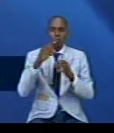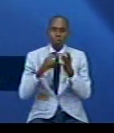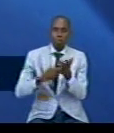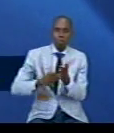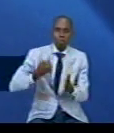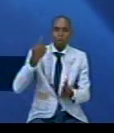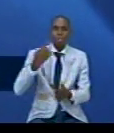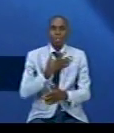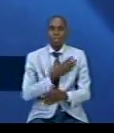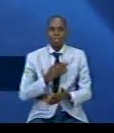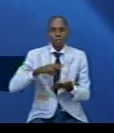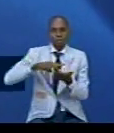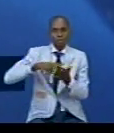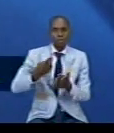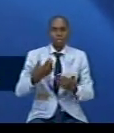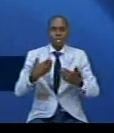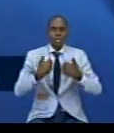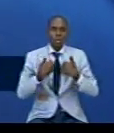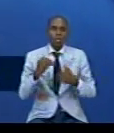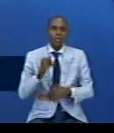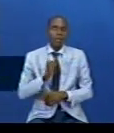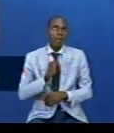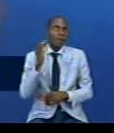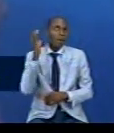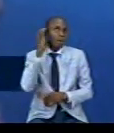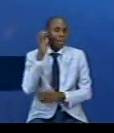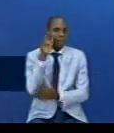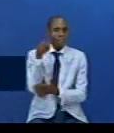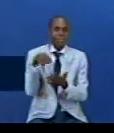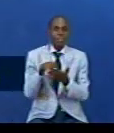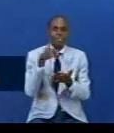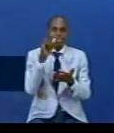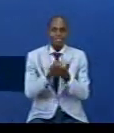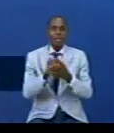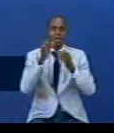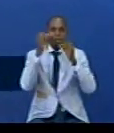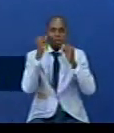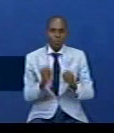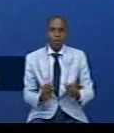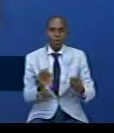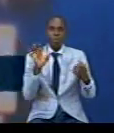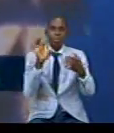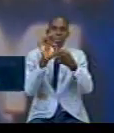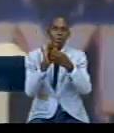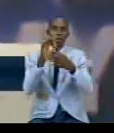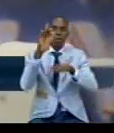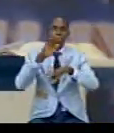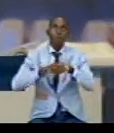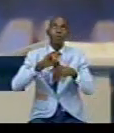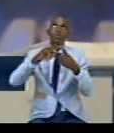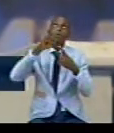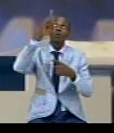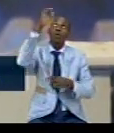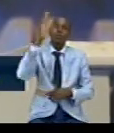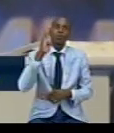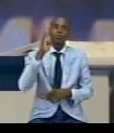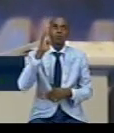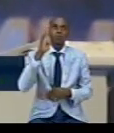twice have I heard this, that power belongeth unto God.